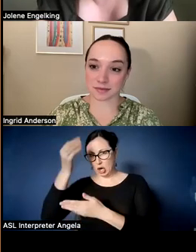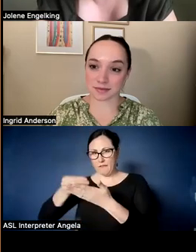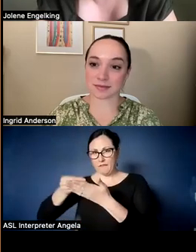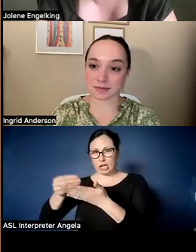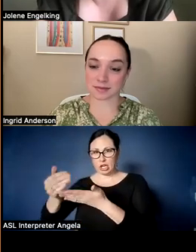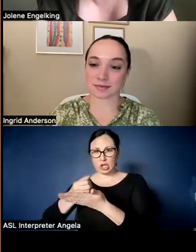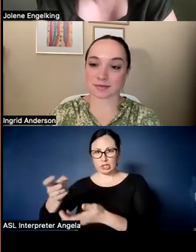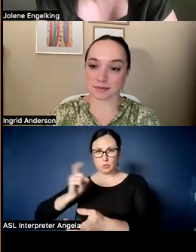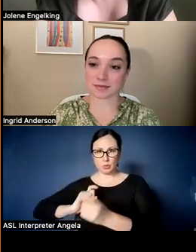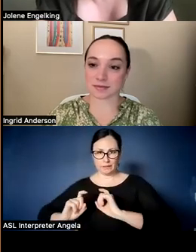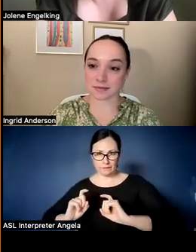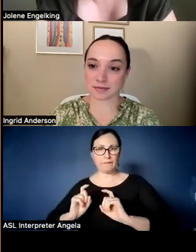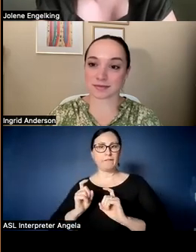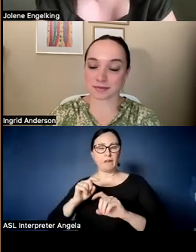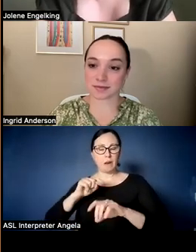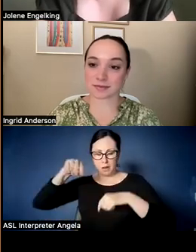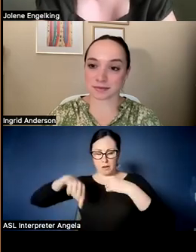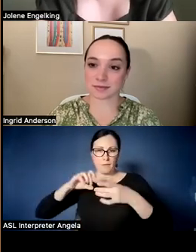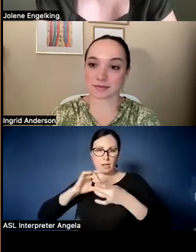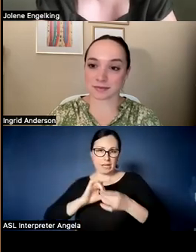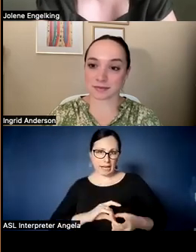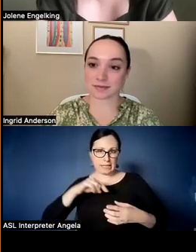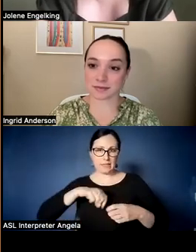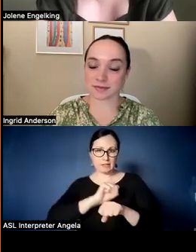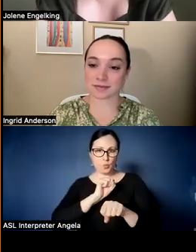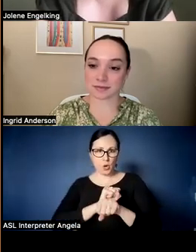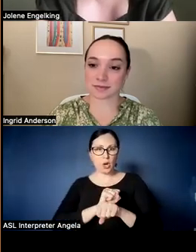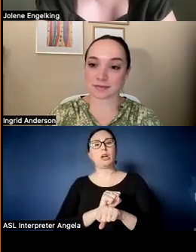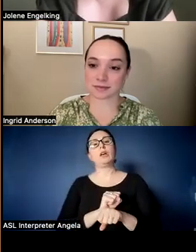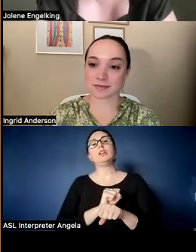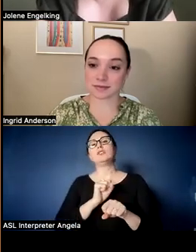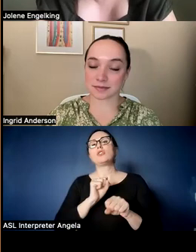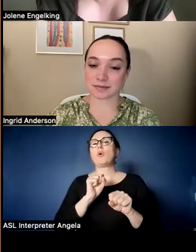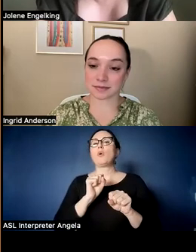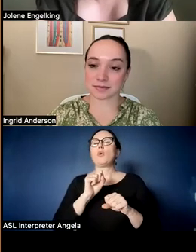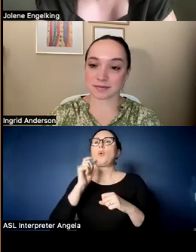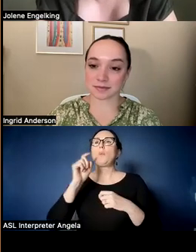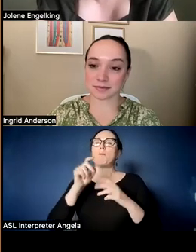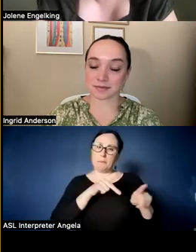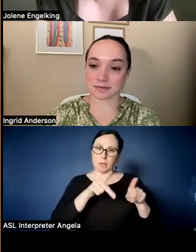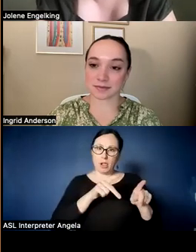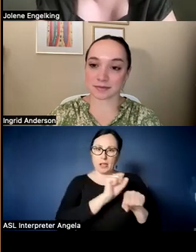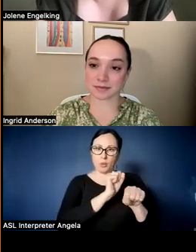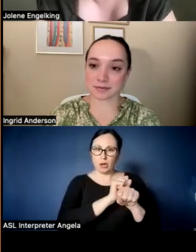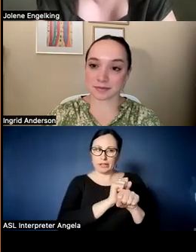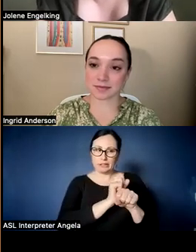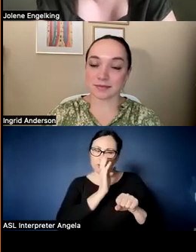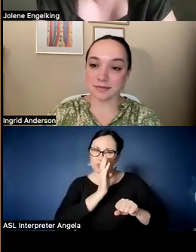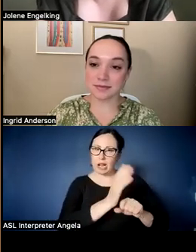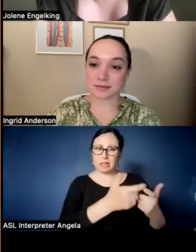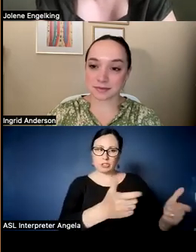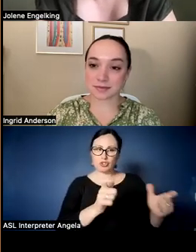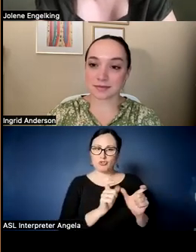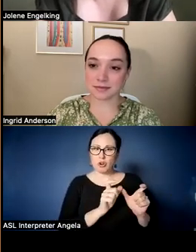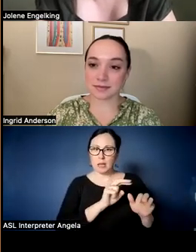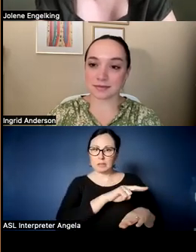work that we're doing, and how even within folks who are working, directly within, tribal nations, sometimes it can be incredibly